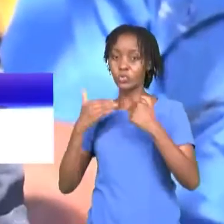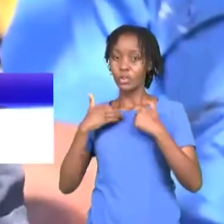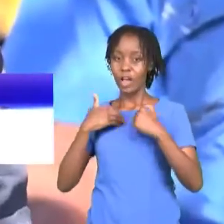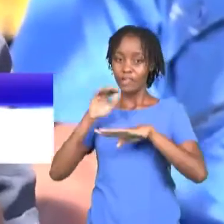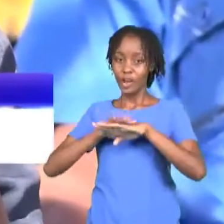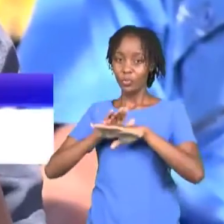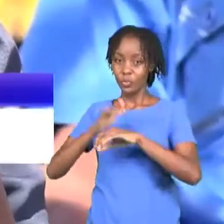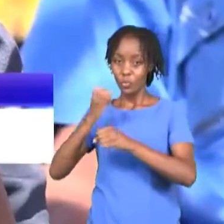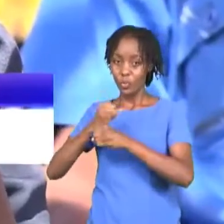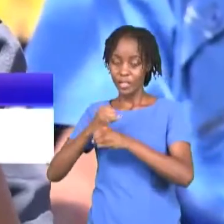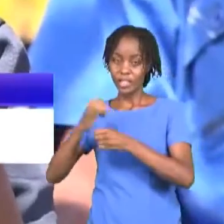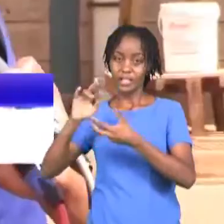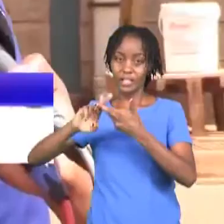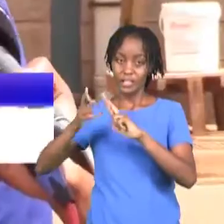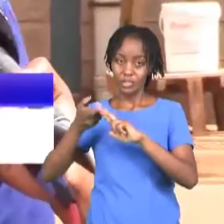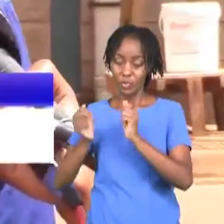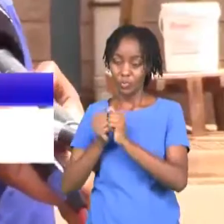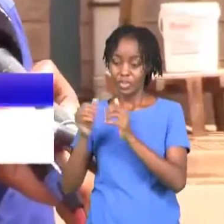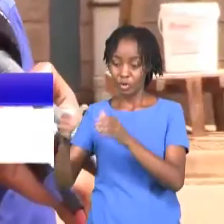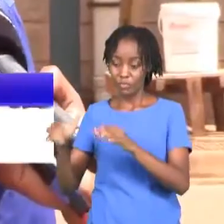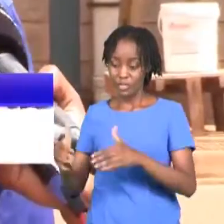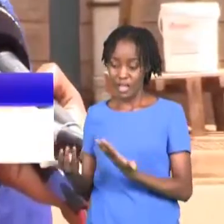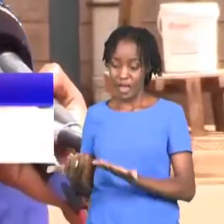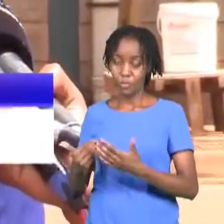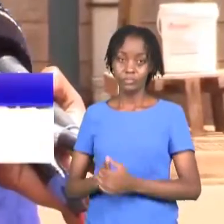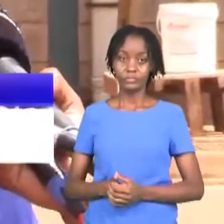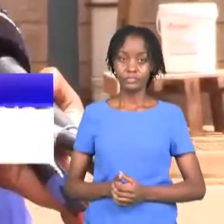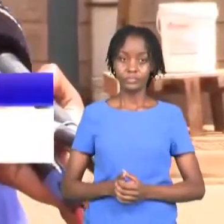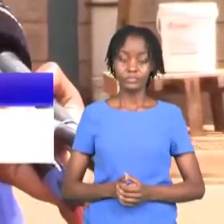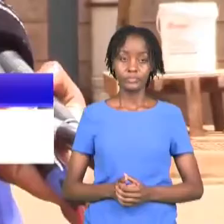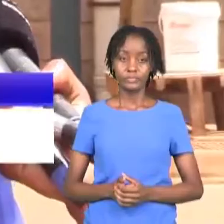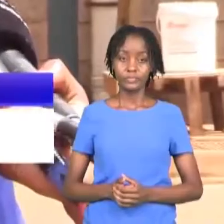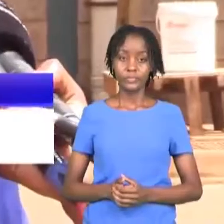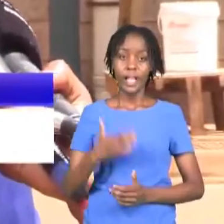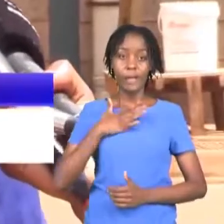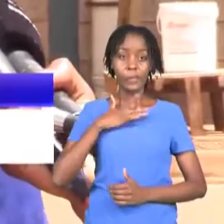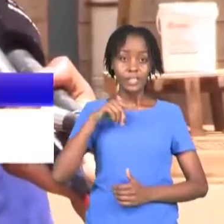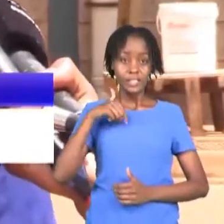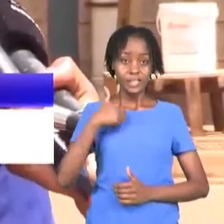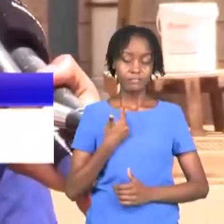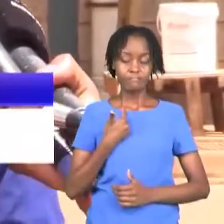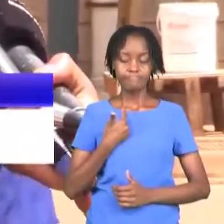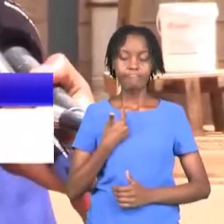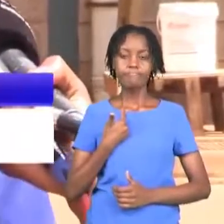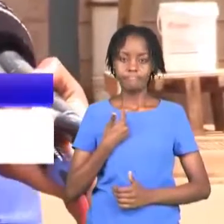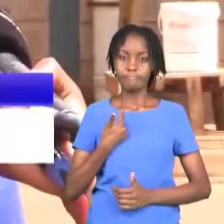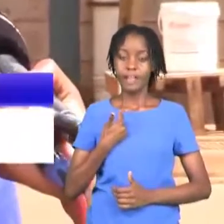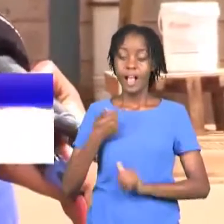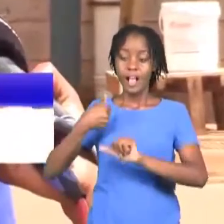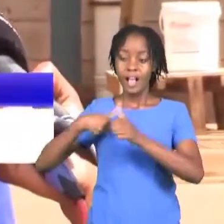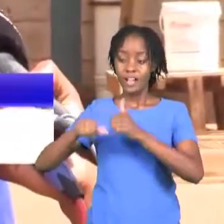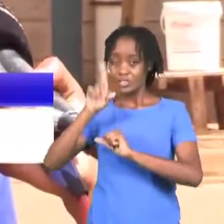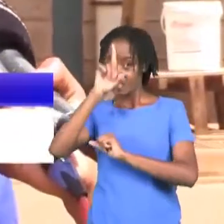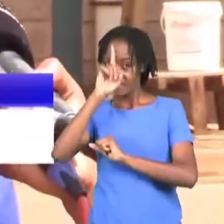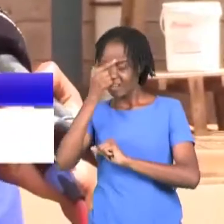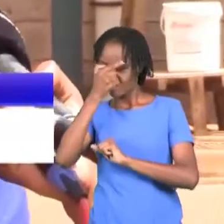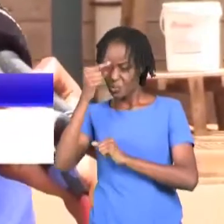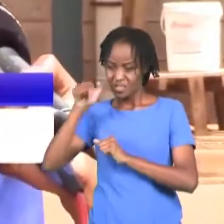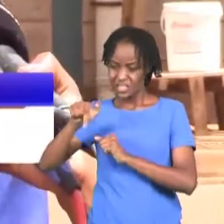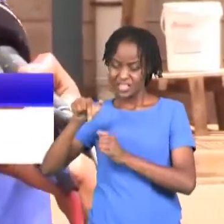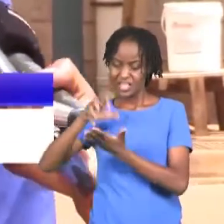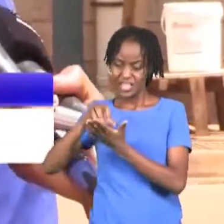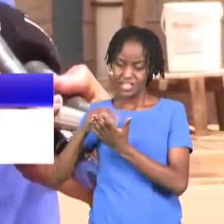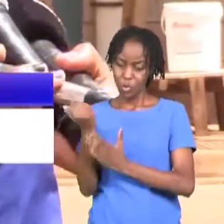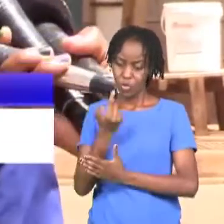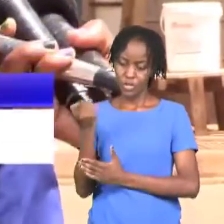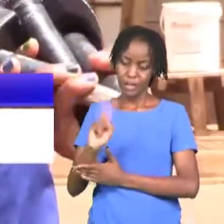the community. We have been doing this very actively, not just because of these cases,